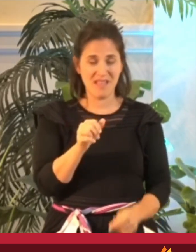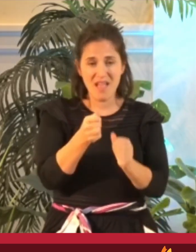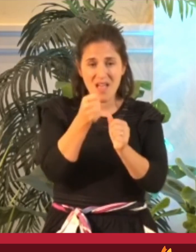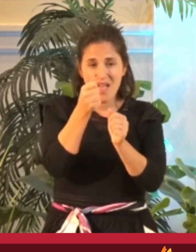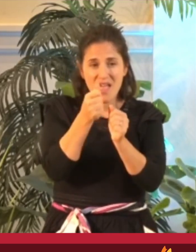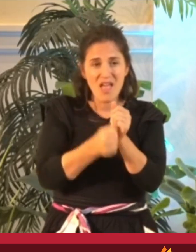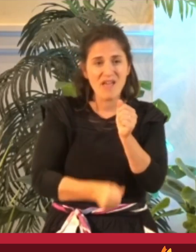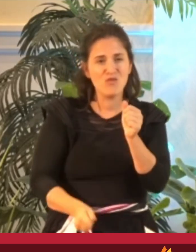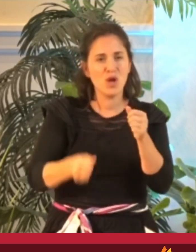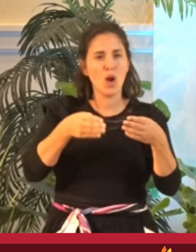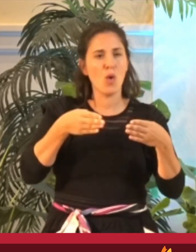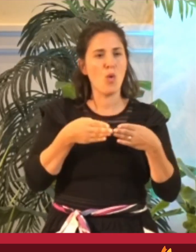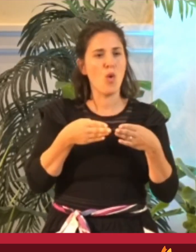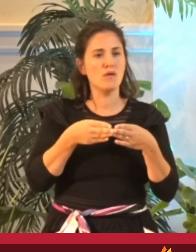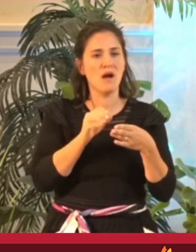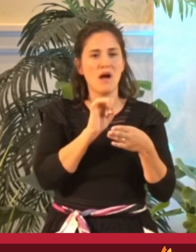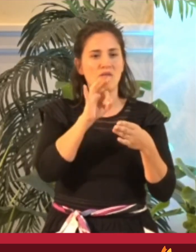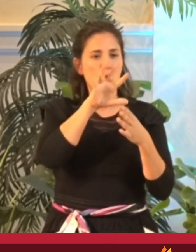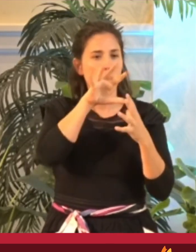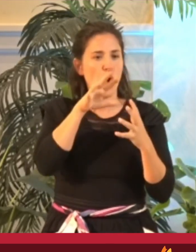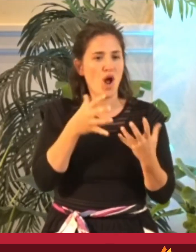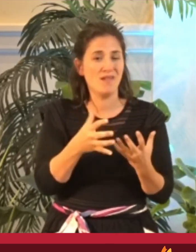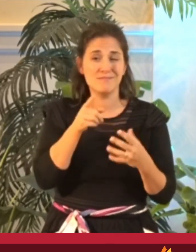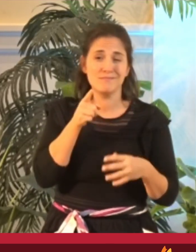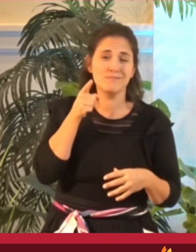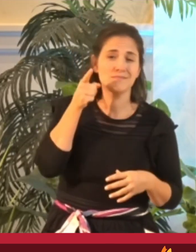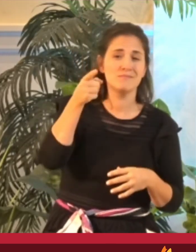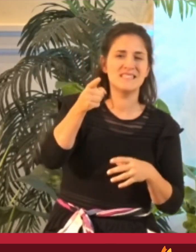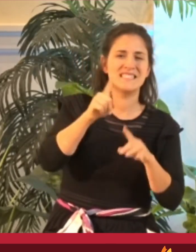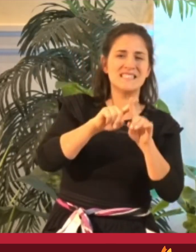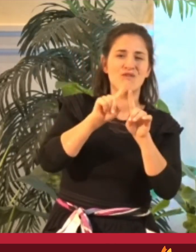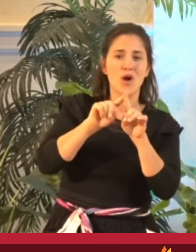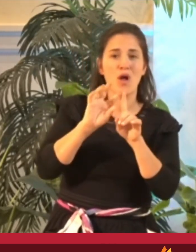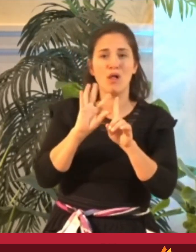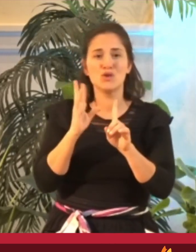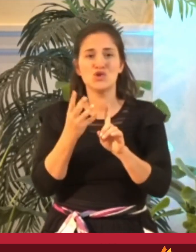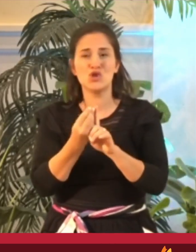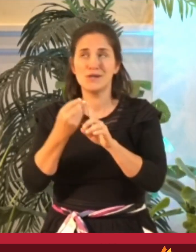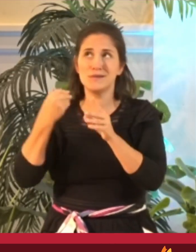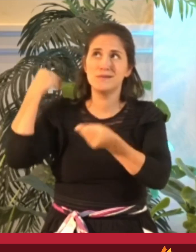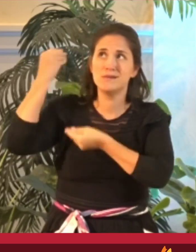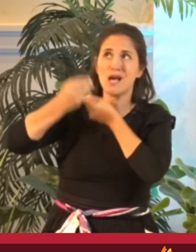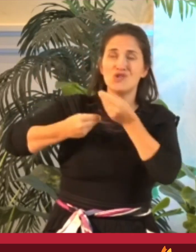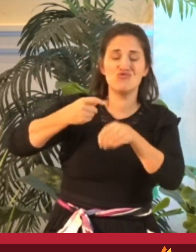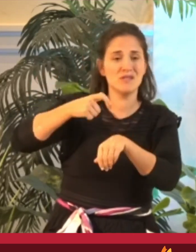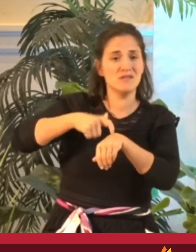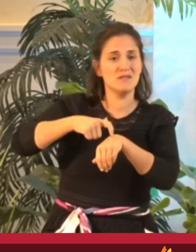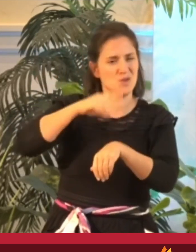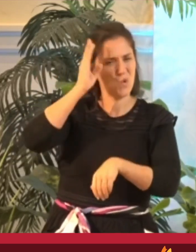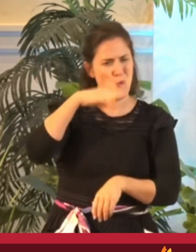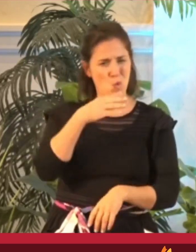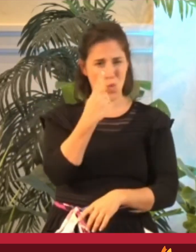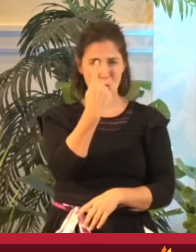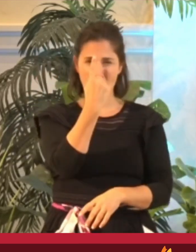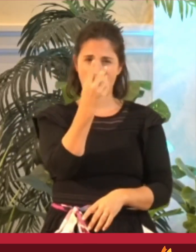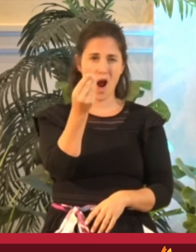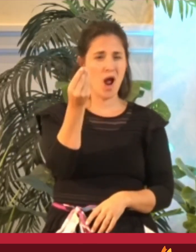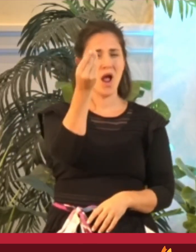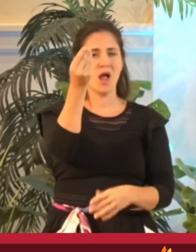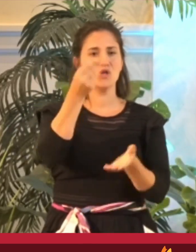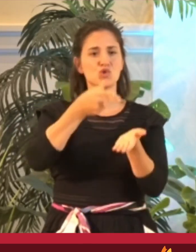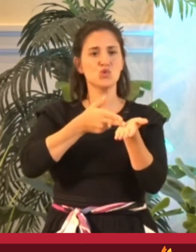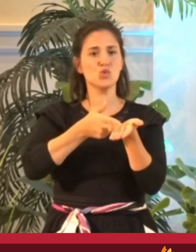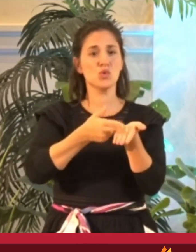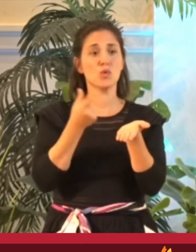centuries and cultures, one truth emerges. The true measure of our